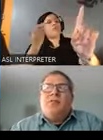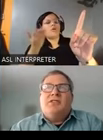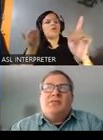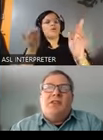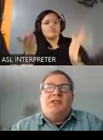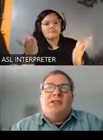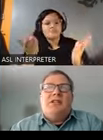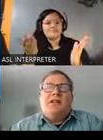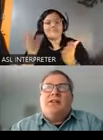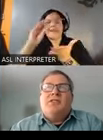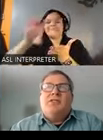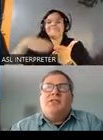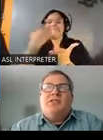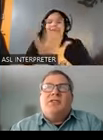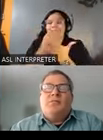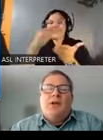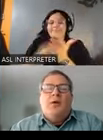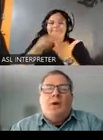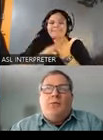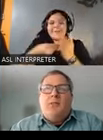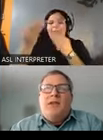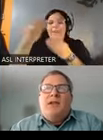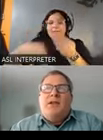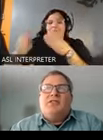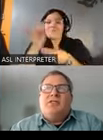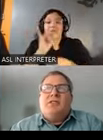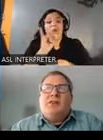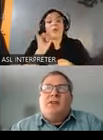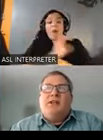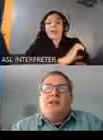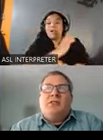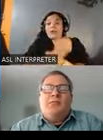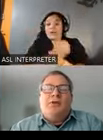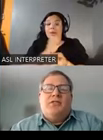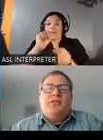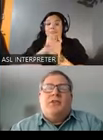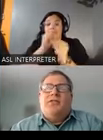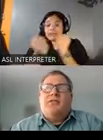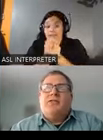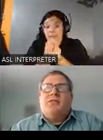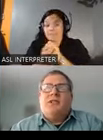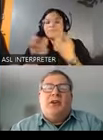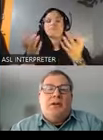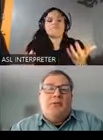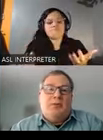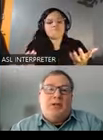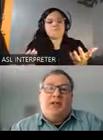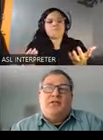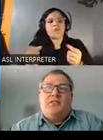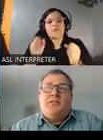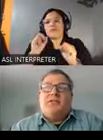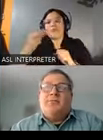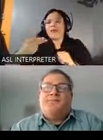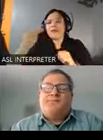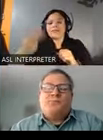economic participation in the energy system while remediating social, economic, and health burdens on those historically harmed by the